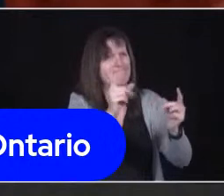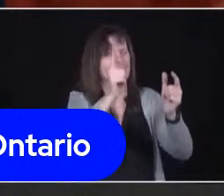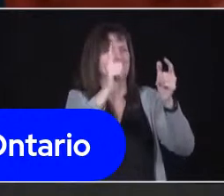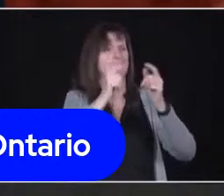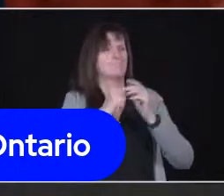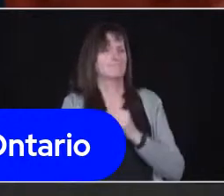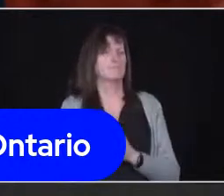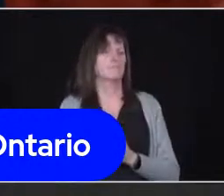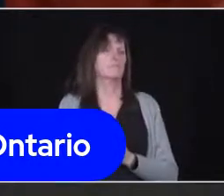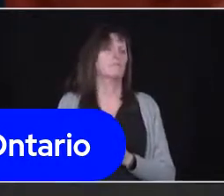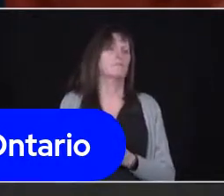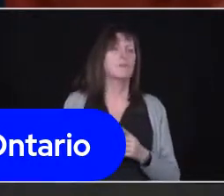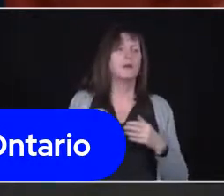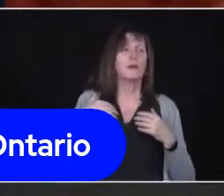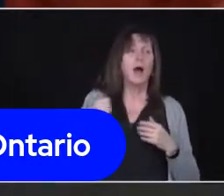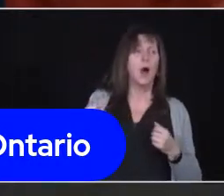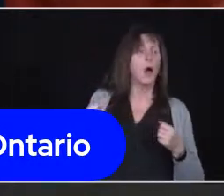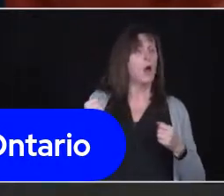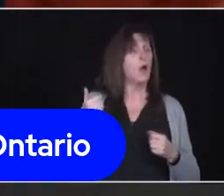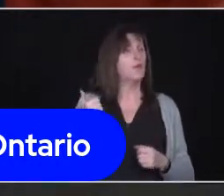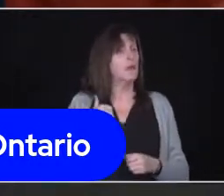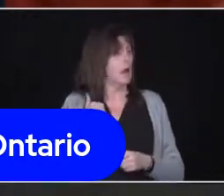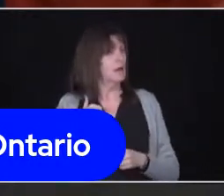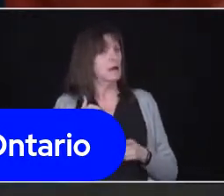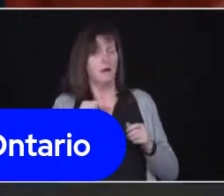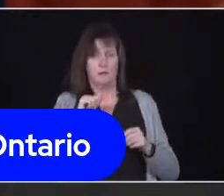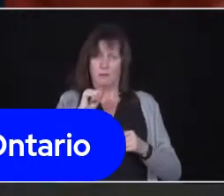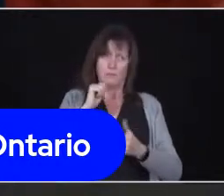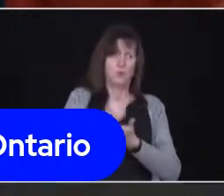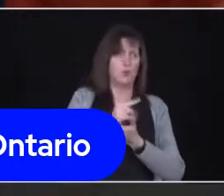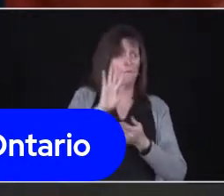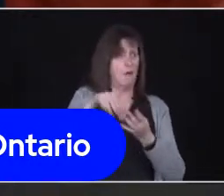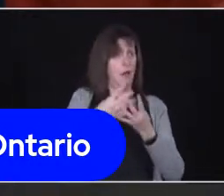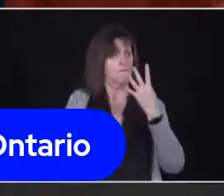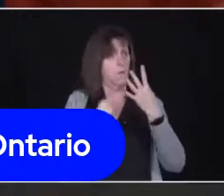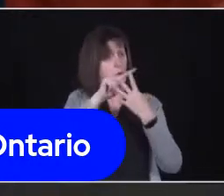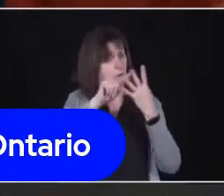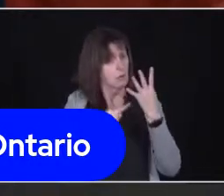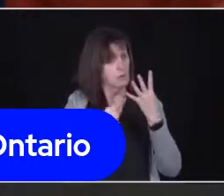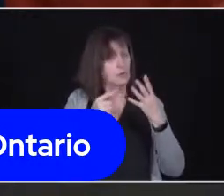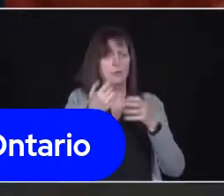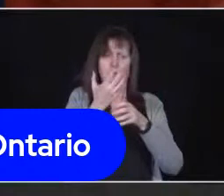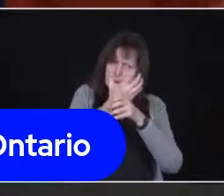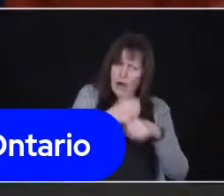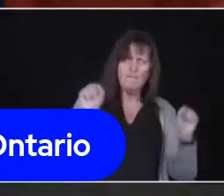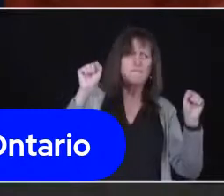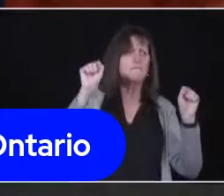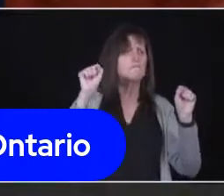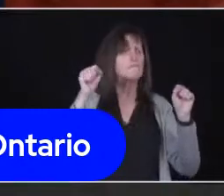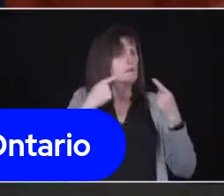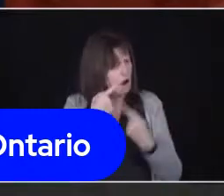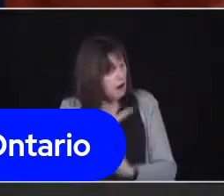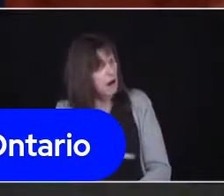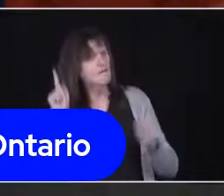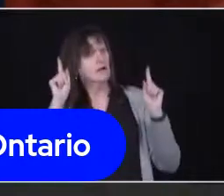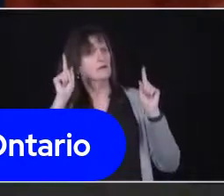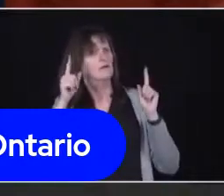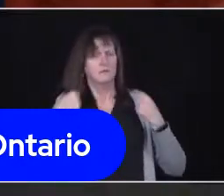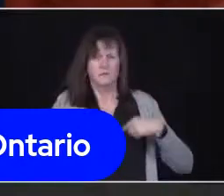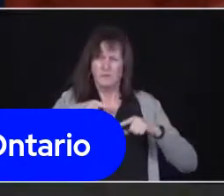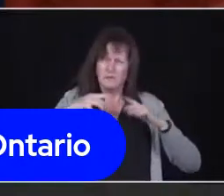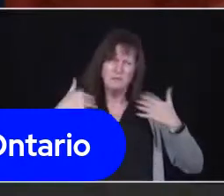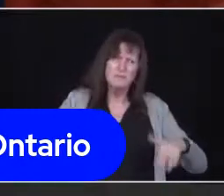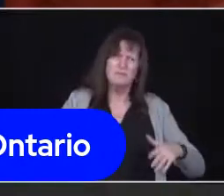approved COVID-19 vaccines are safe, they're effective, and I strongly encourage everyone to sign up to receive